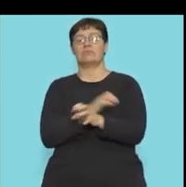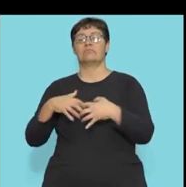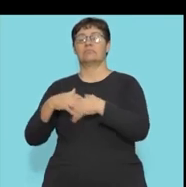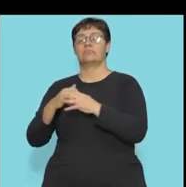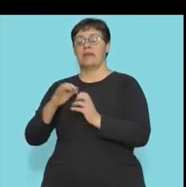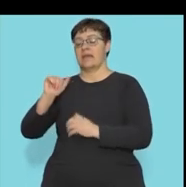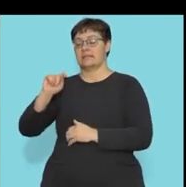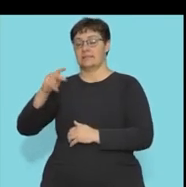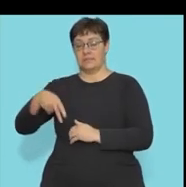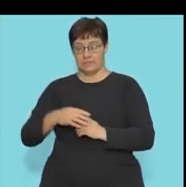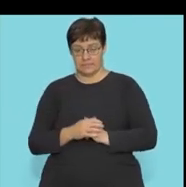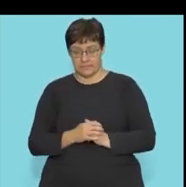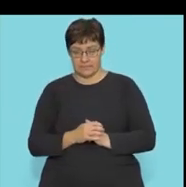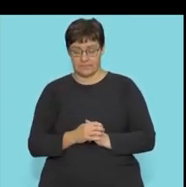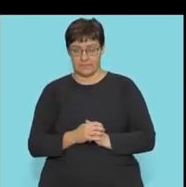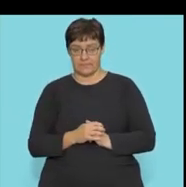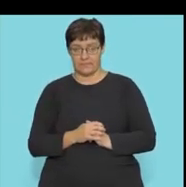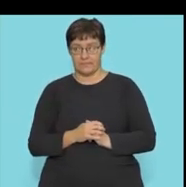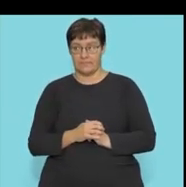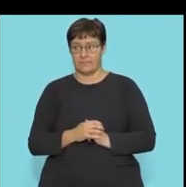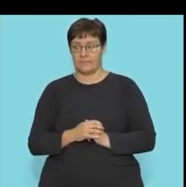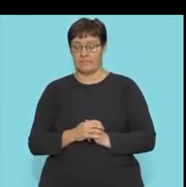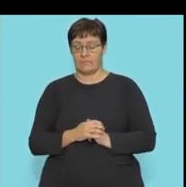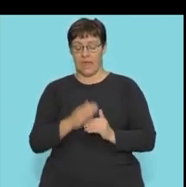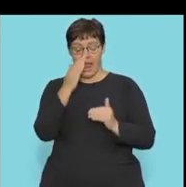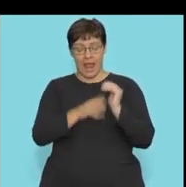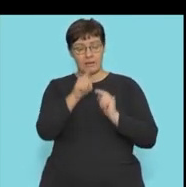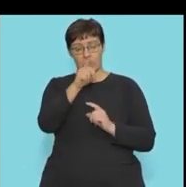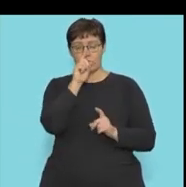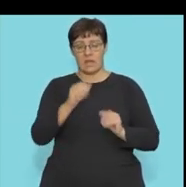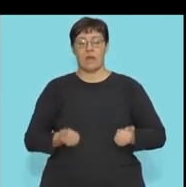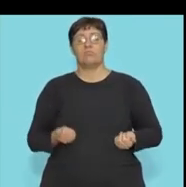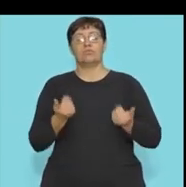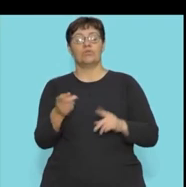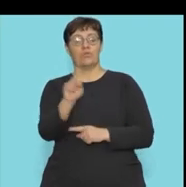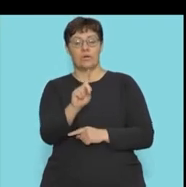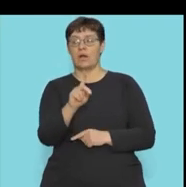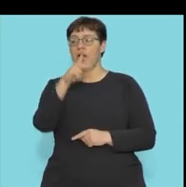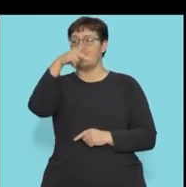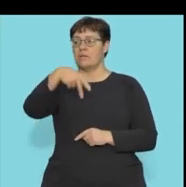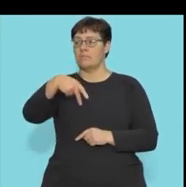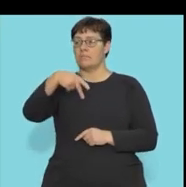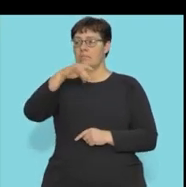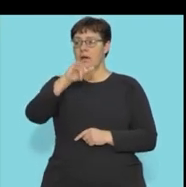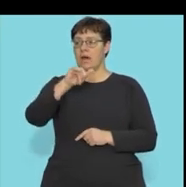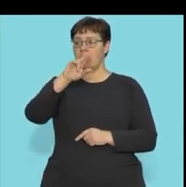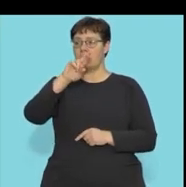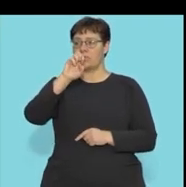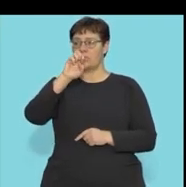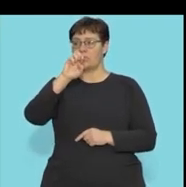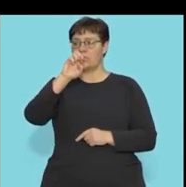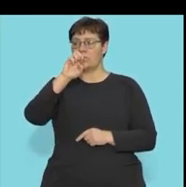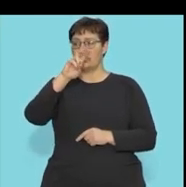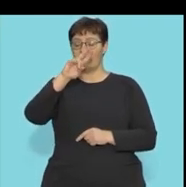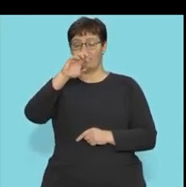energy-rich molecules called ATP. At the end of glycolysis, we see the production of pyruvic acid.